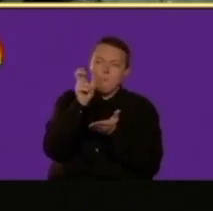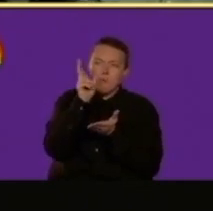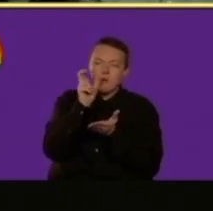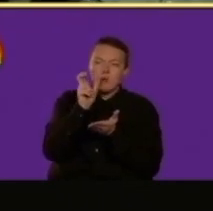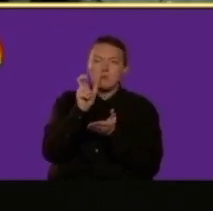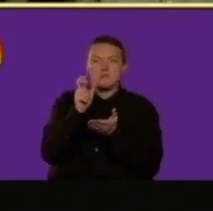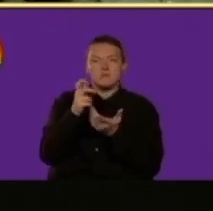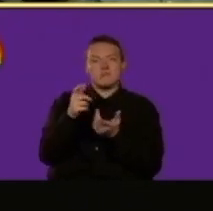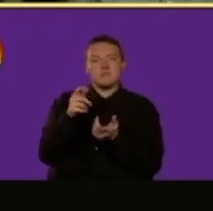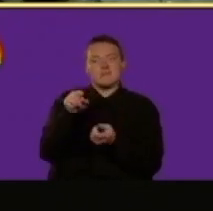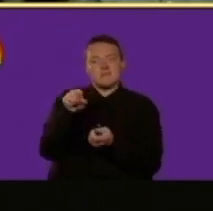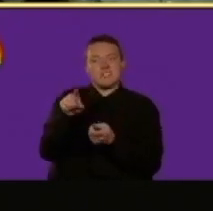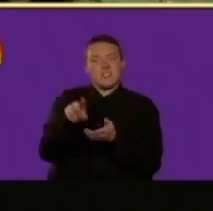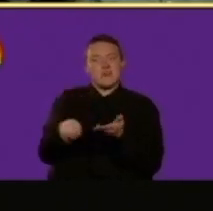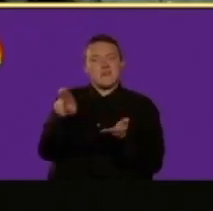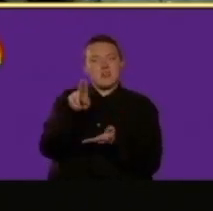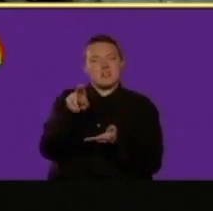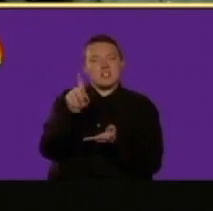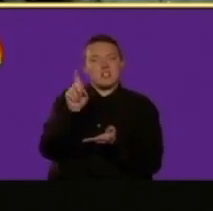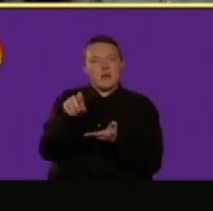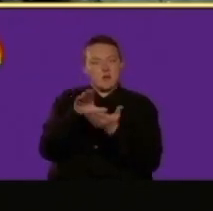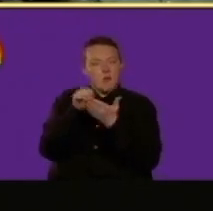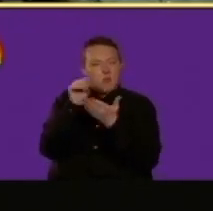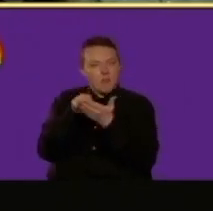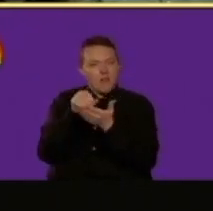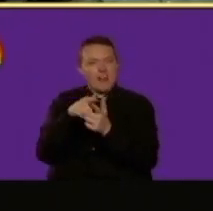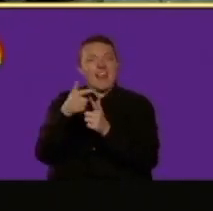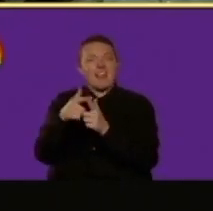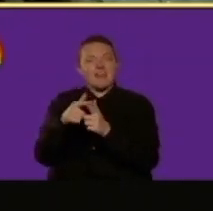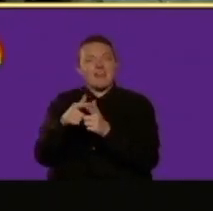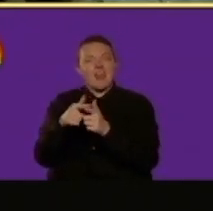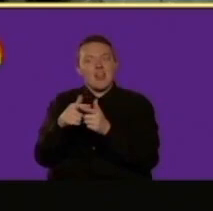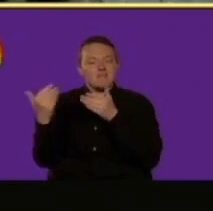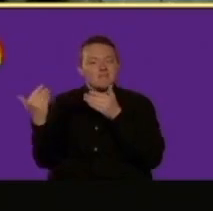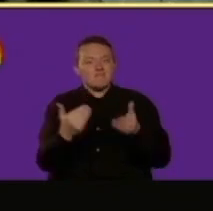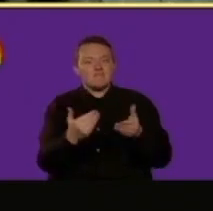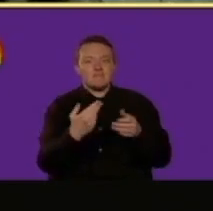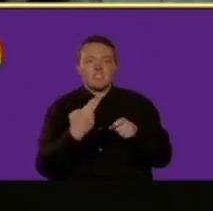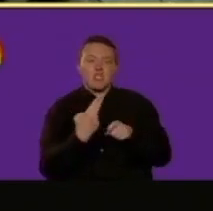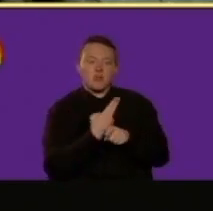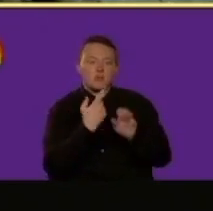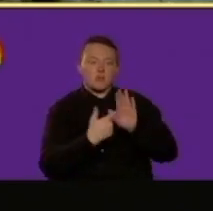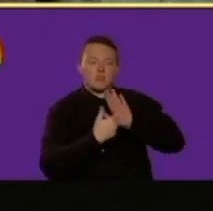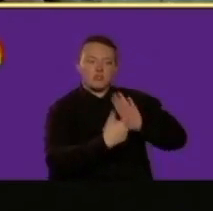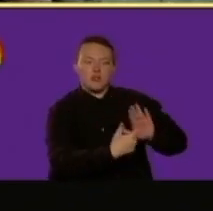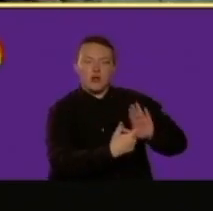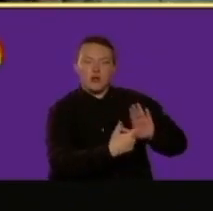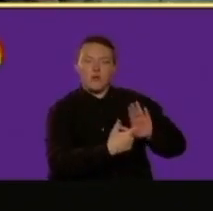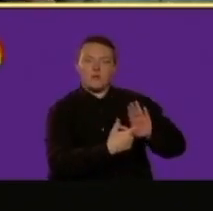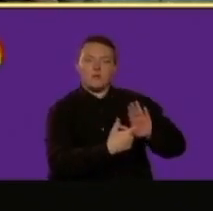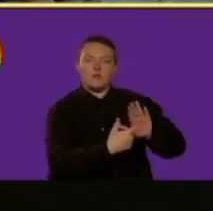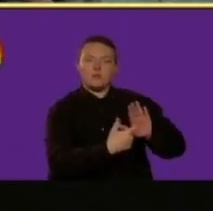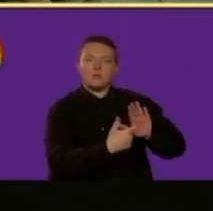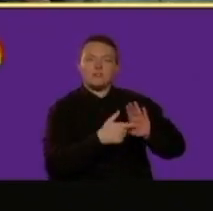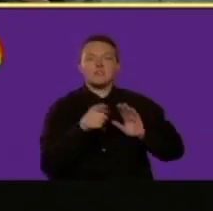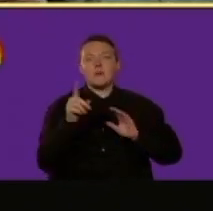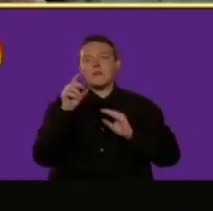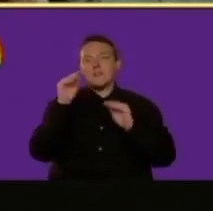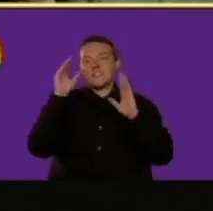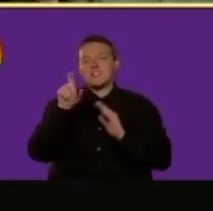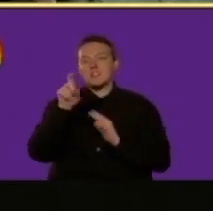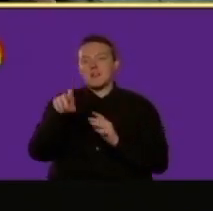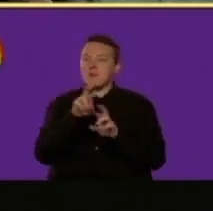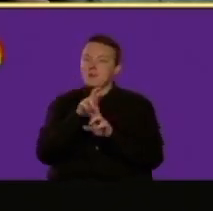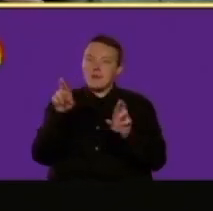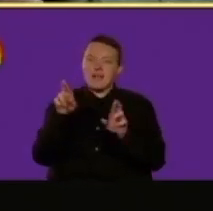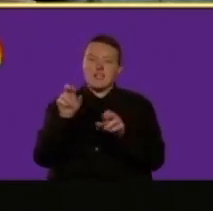solutions for other schools with the lower resources, with difficulties. I believe it is important because